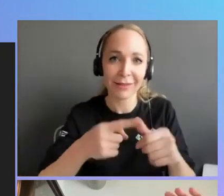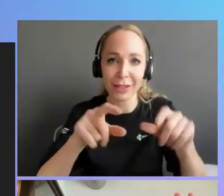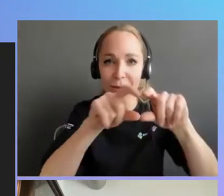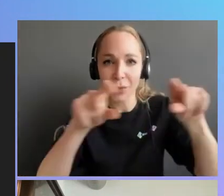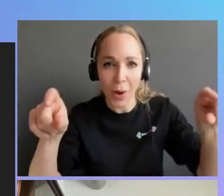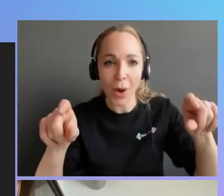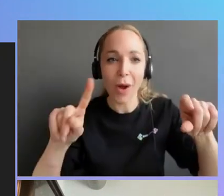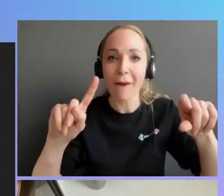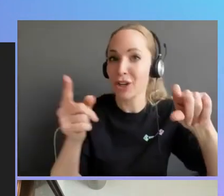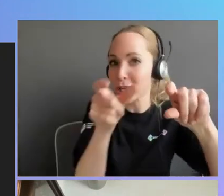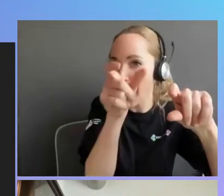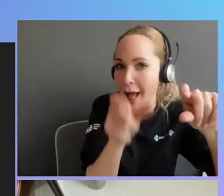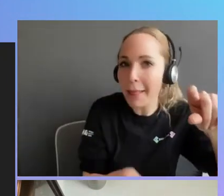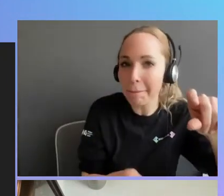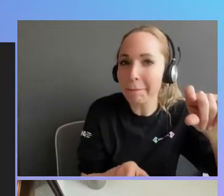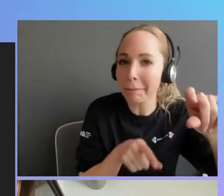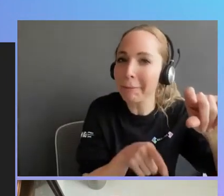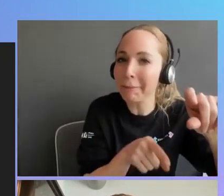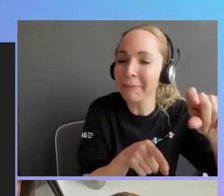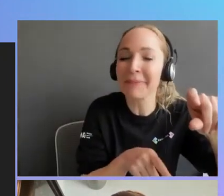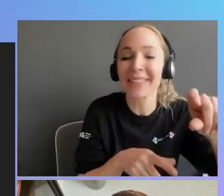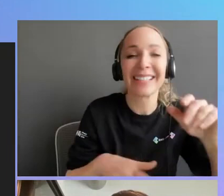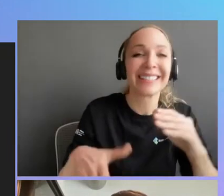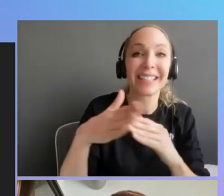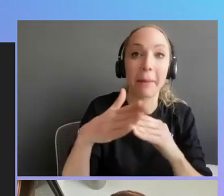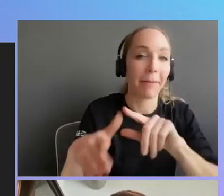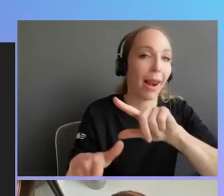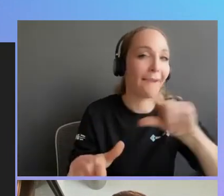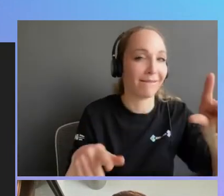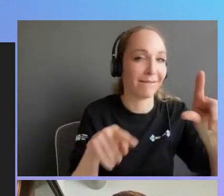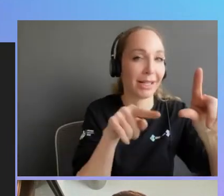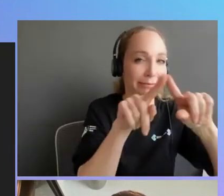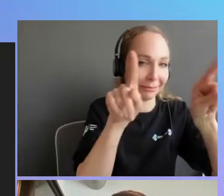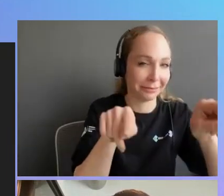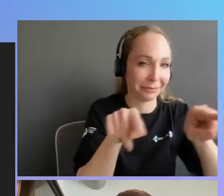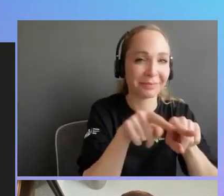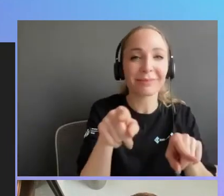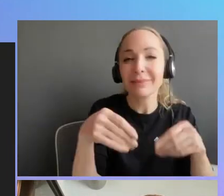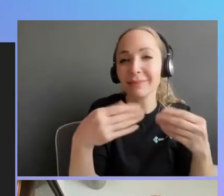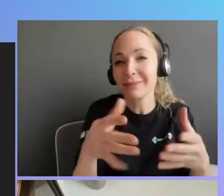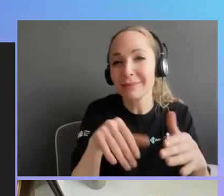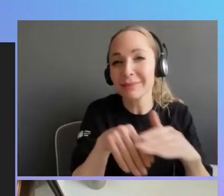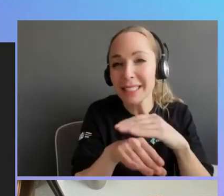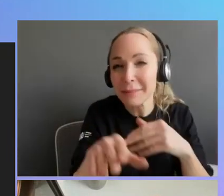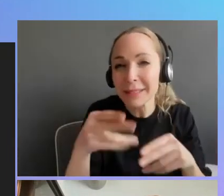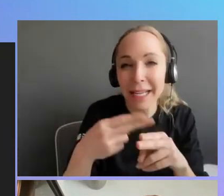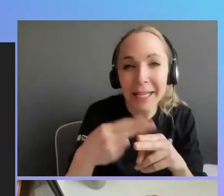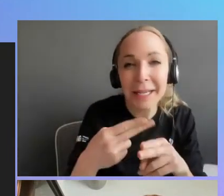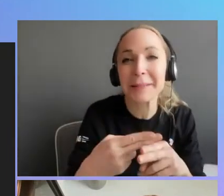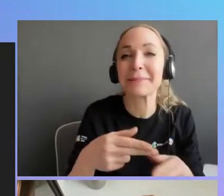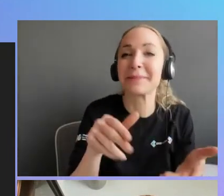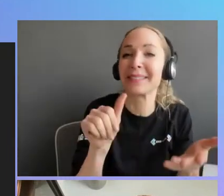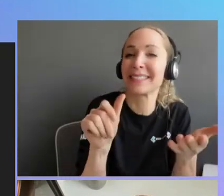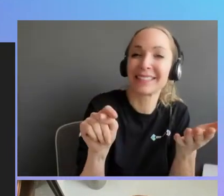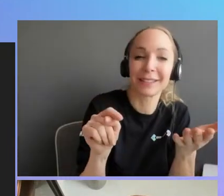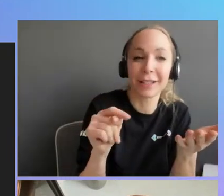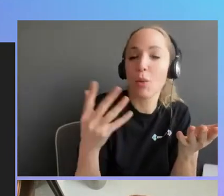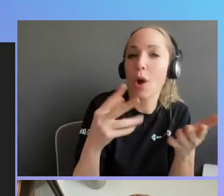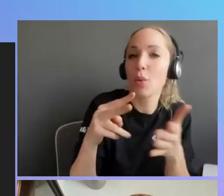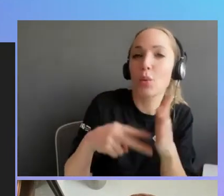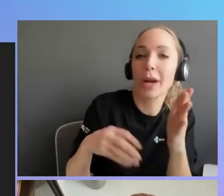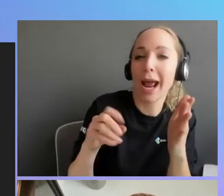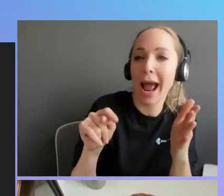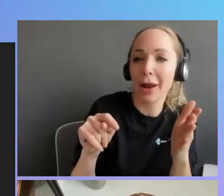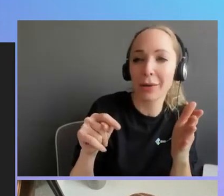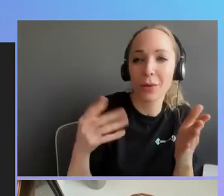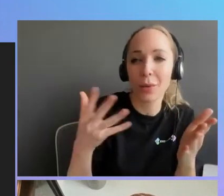column, top left corner of our table. And it gives me the accessible name and what the assistive technology readout would be. But